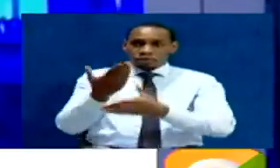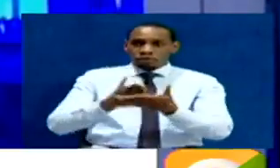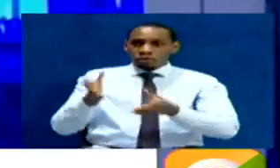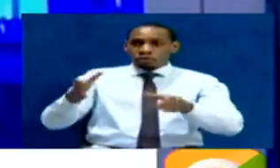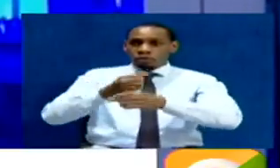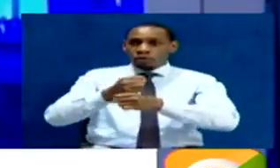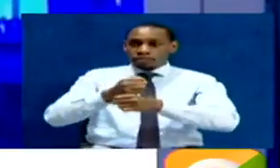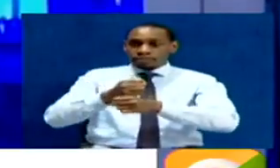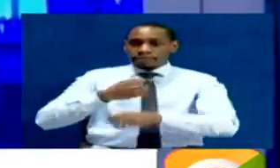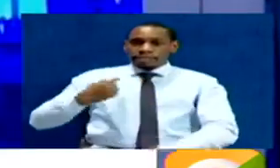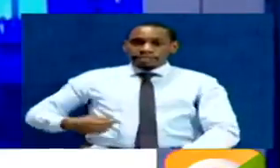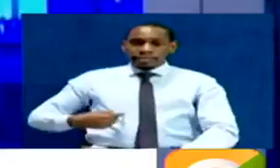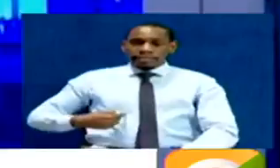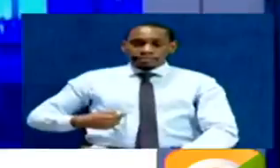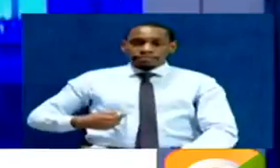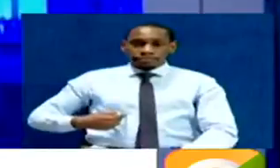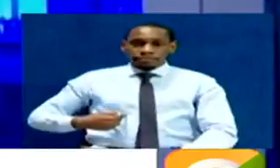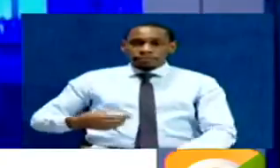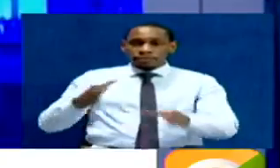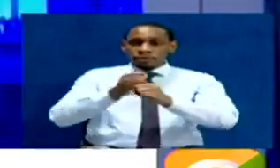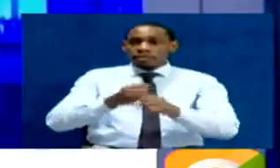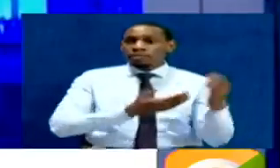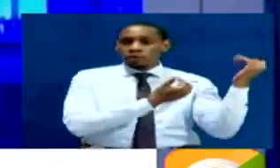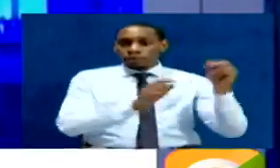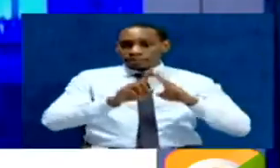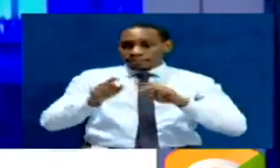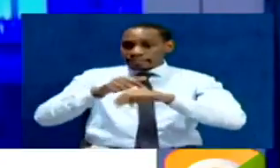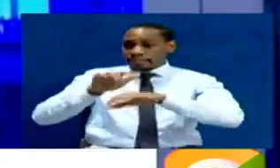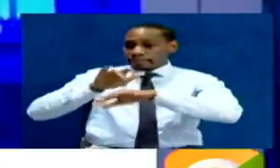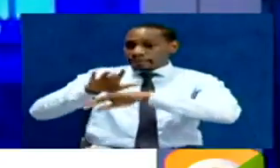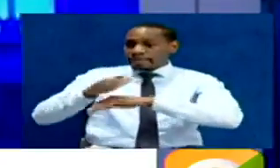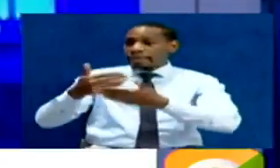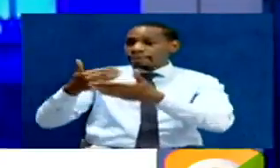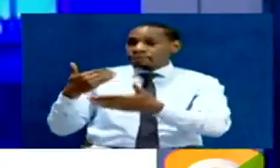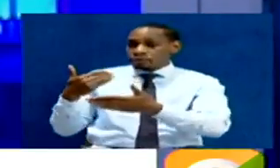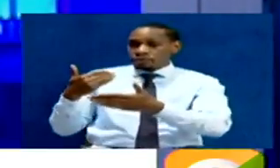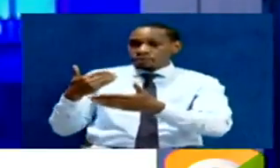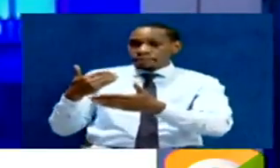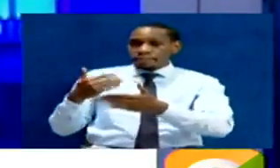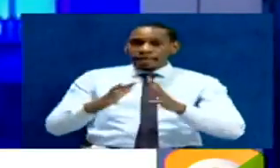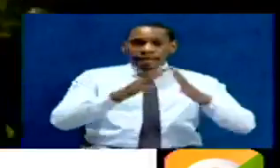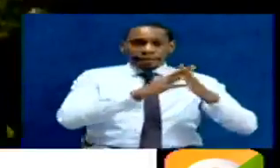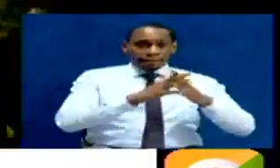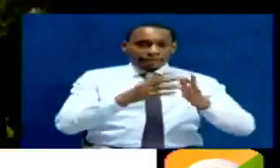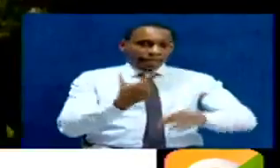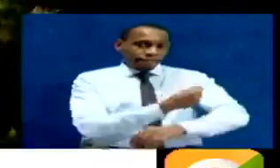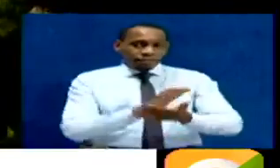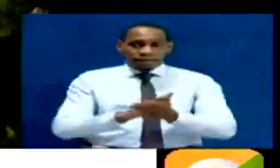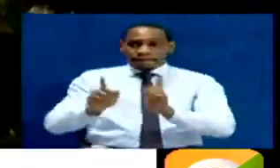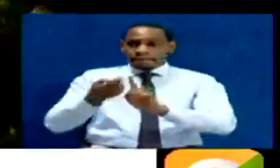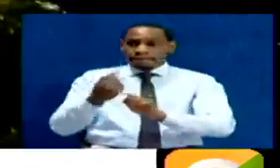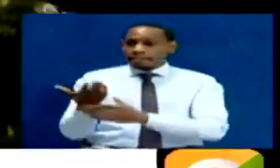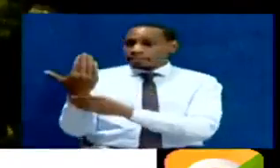called Anhui Zhifei. And we are hoping to start this even earlier than the Tonics vaccines.